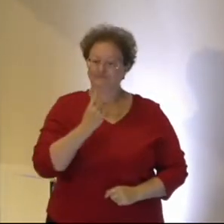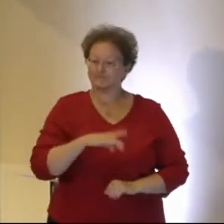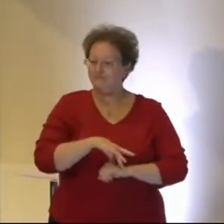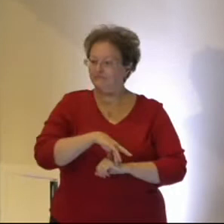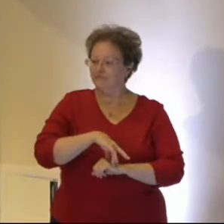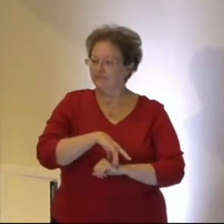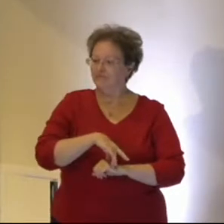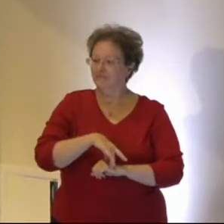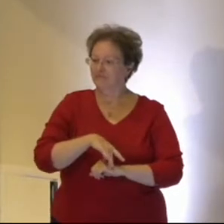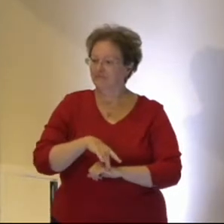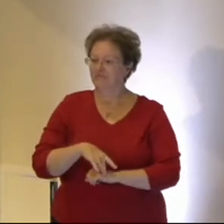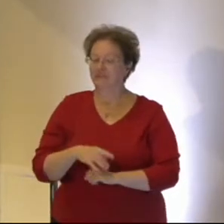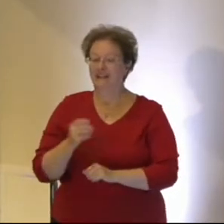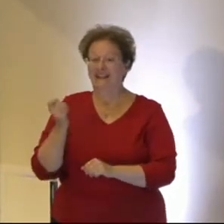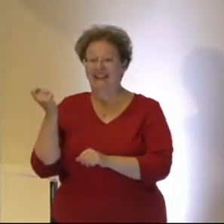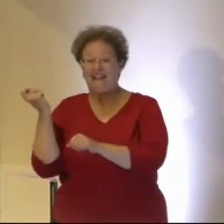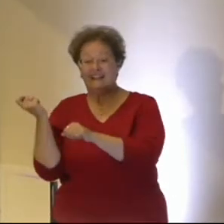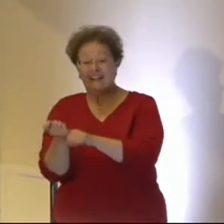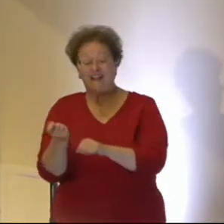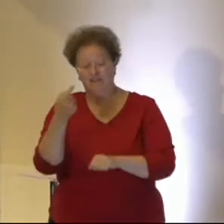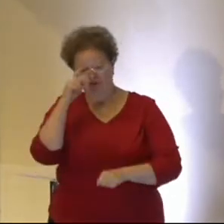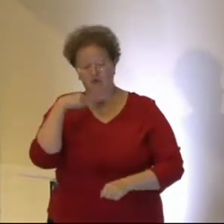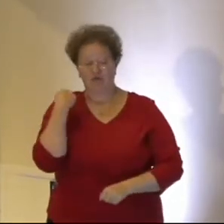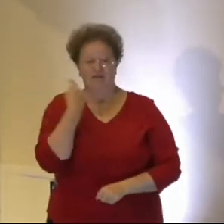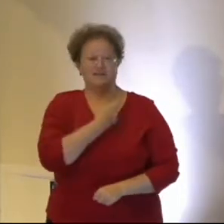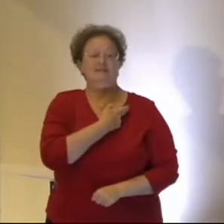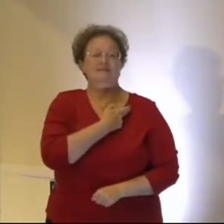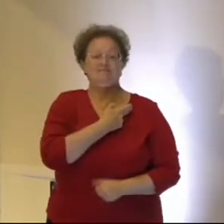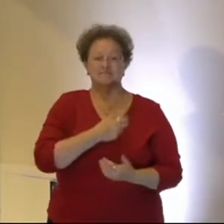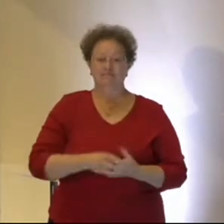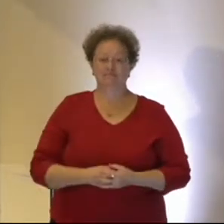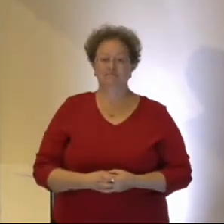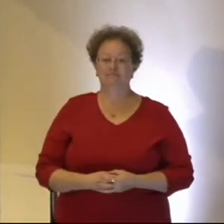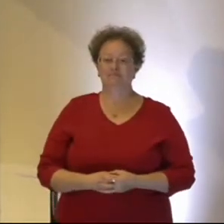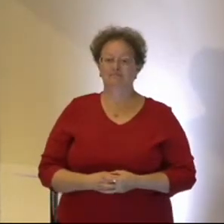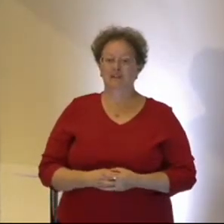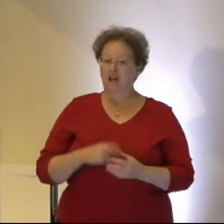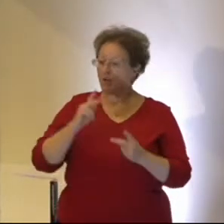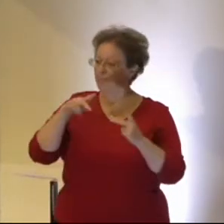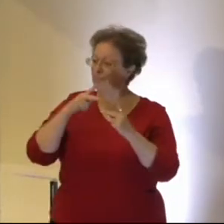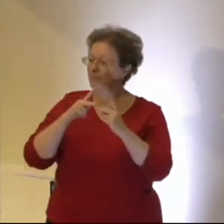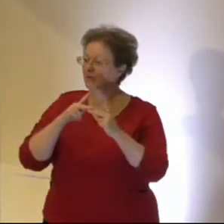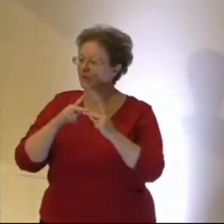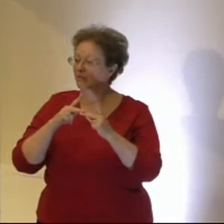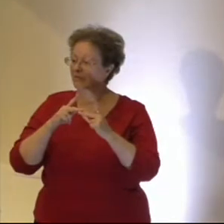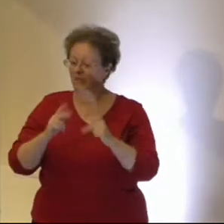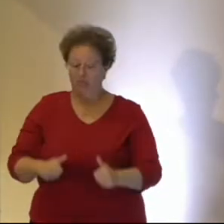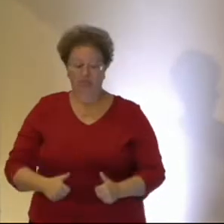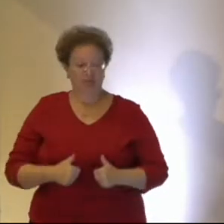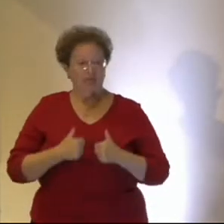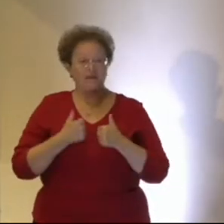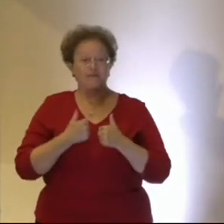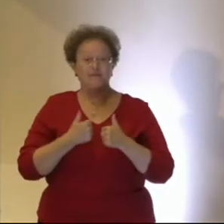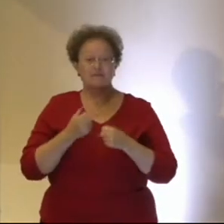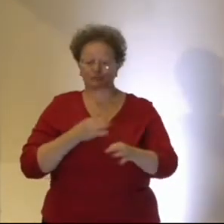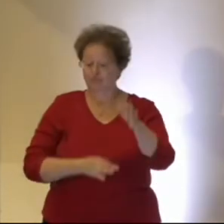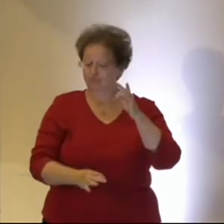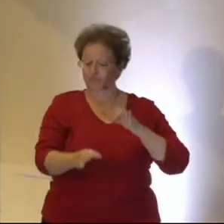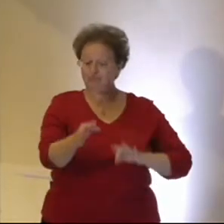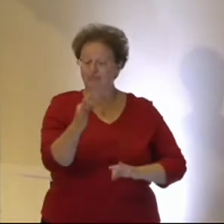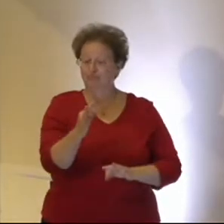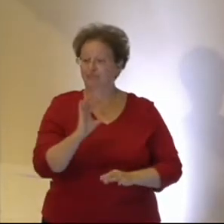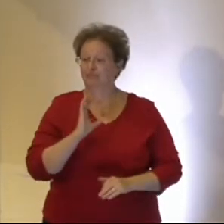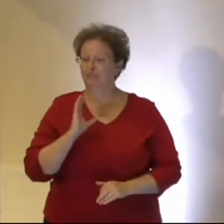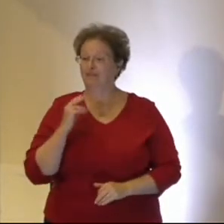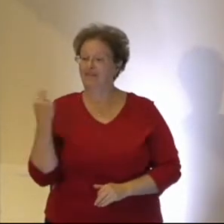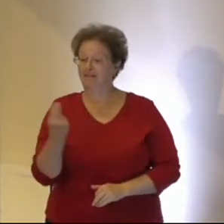pinch hitter. Now think about this. He batted 1,000. He lived a perfect, sinless life in our place. And